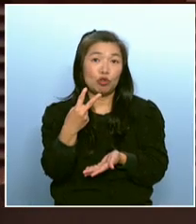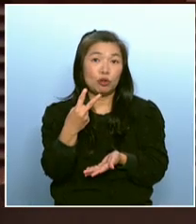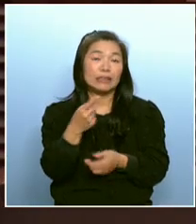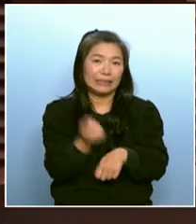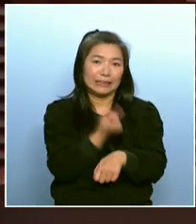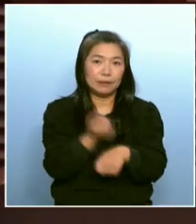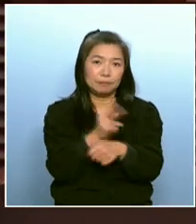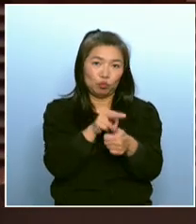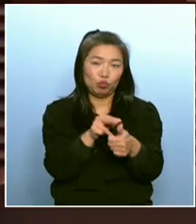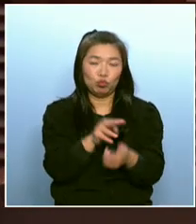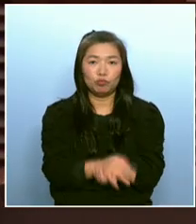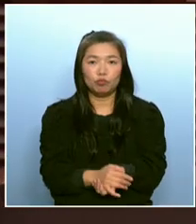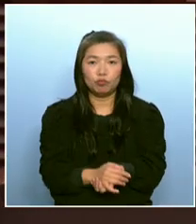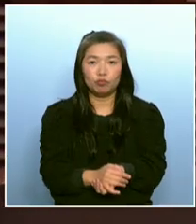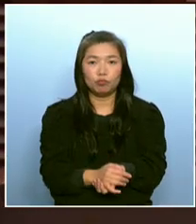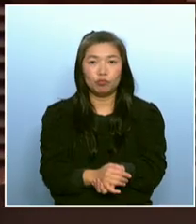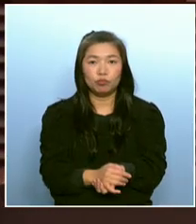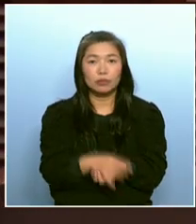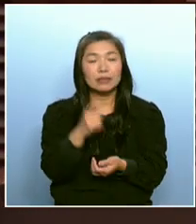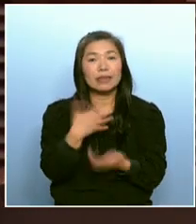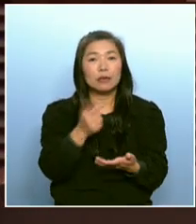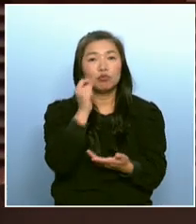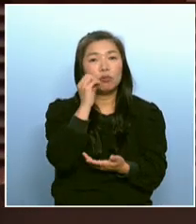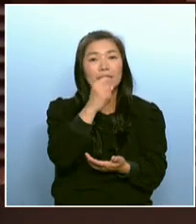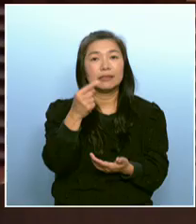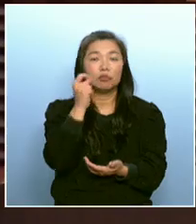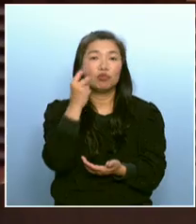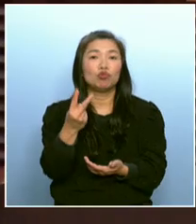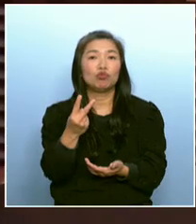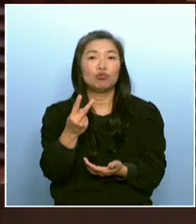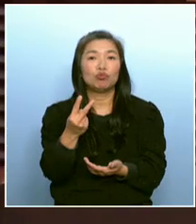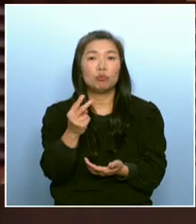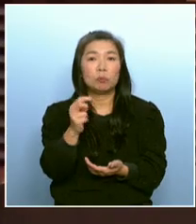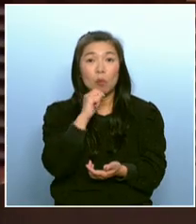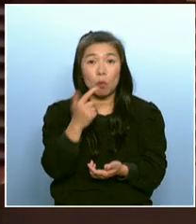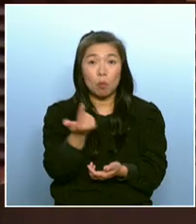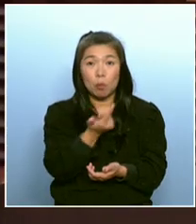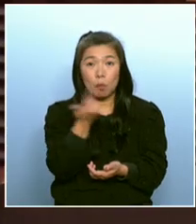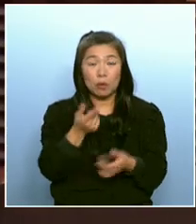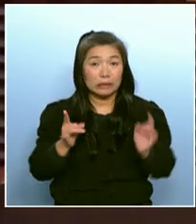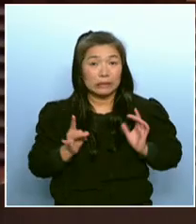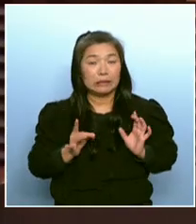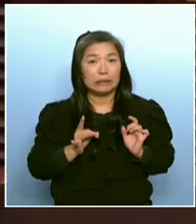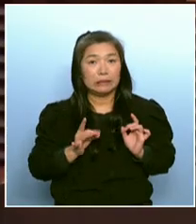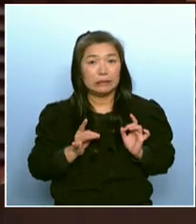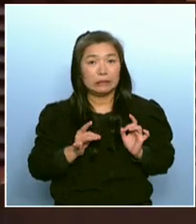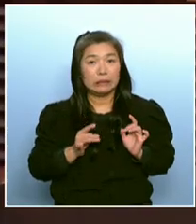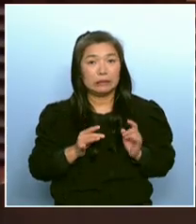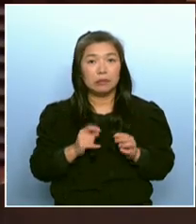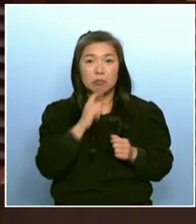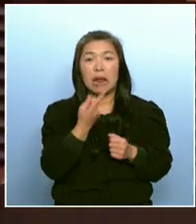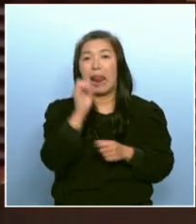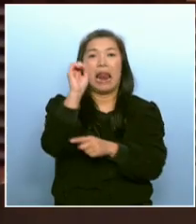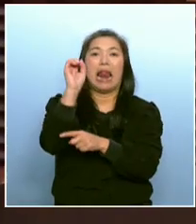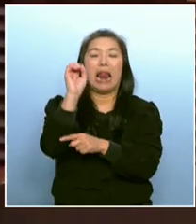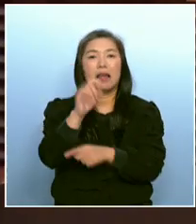have 0 to 2-year-old children being cared for in the child care center. As you